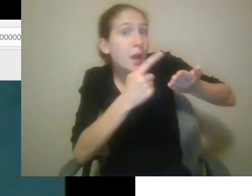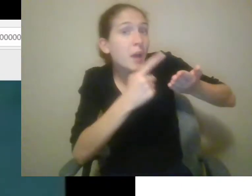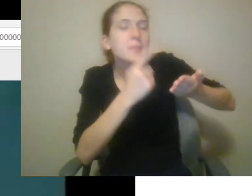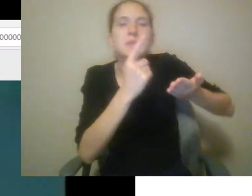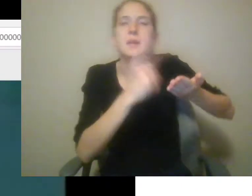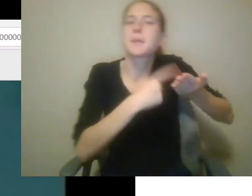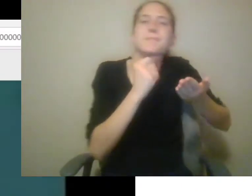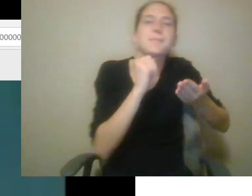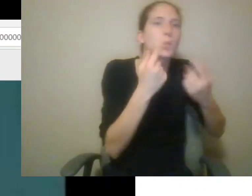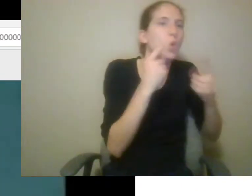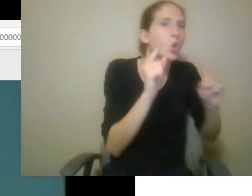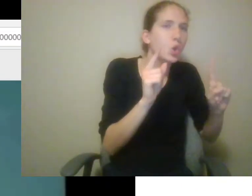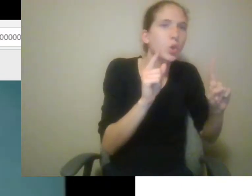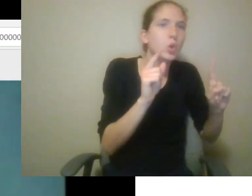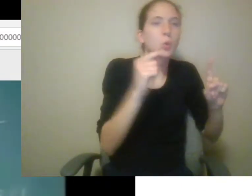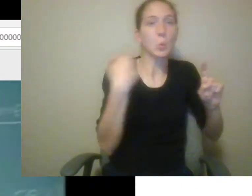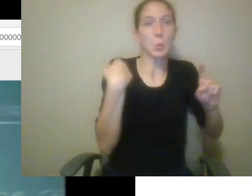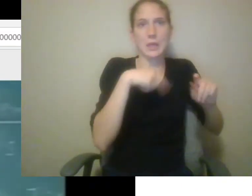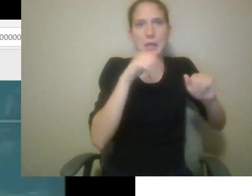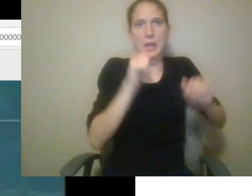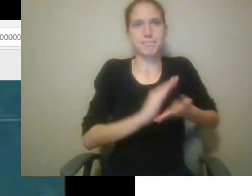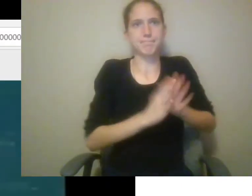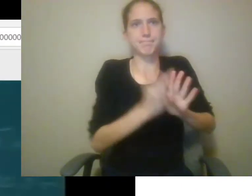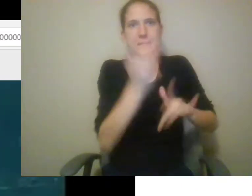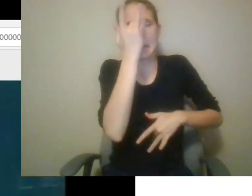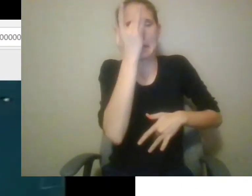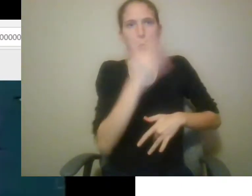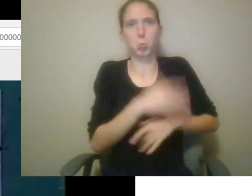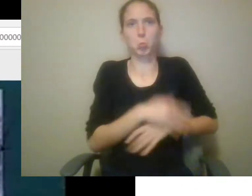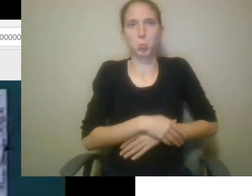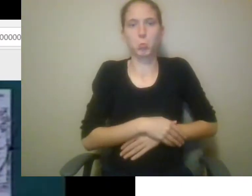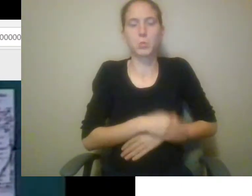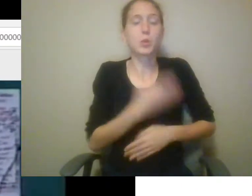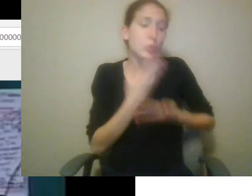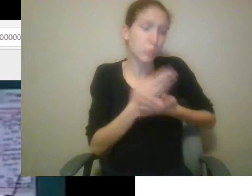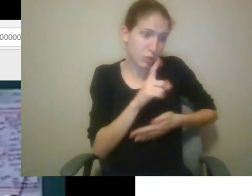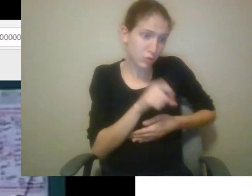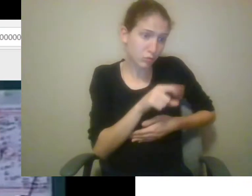sick. That's a good question. All right.